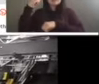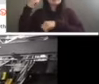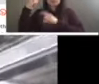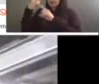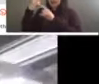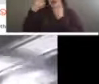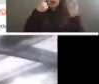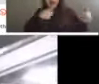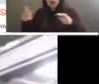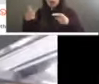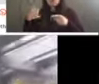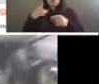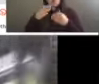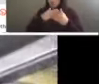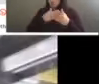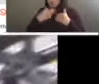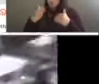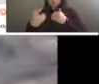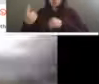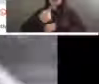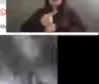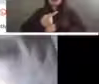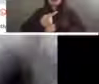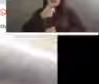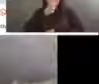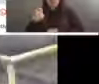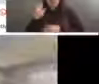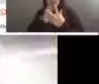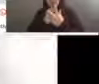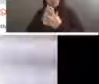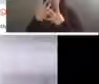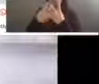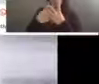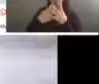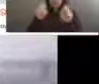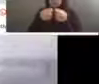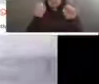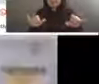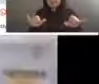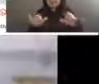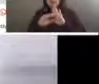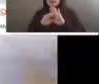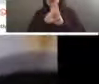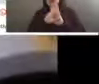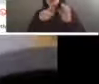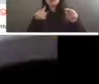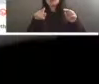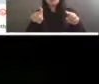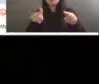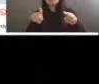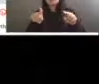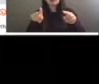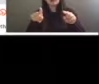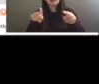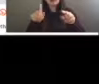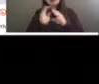Those bags then travel through the screening system that was developed and implemented after the events of 9-11.